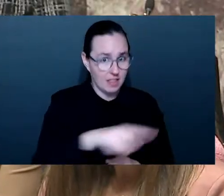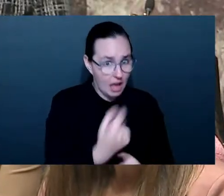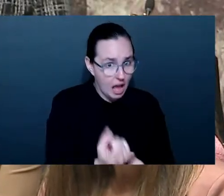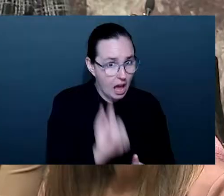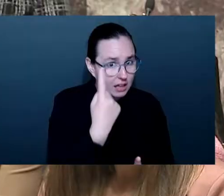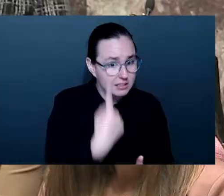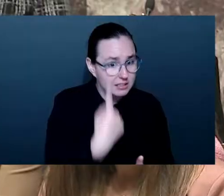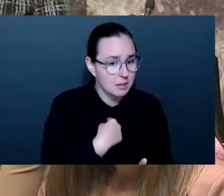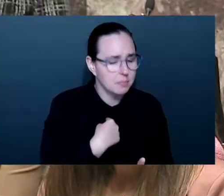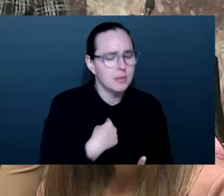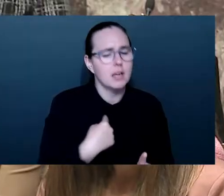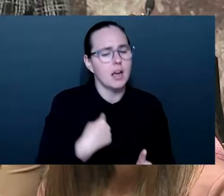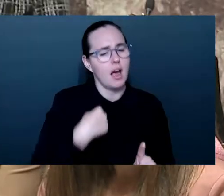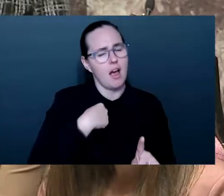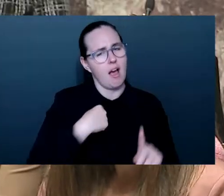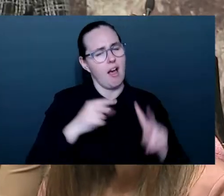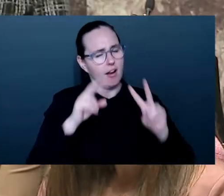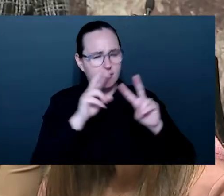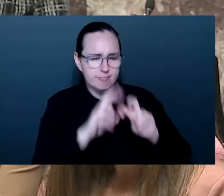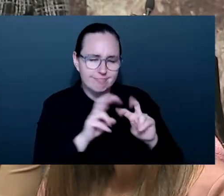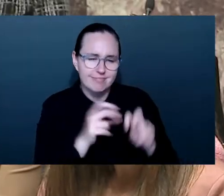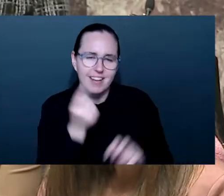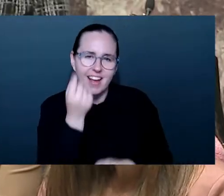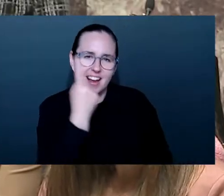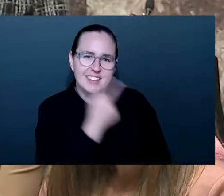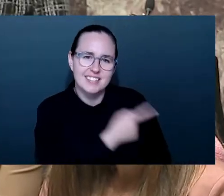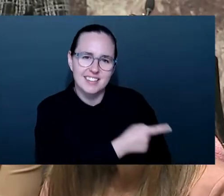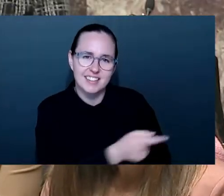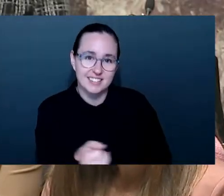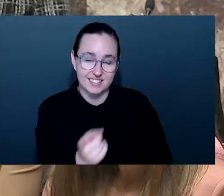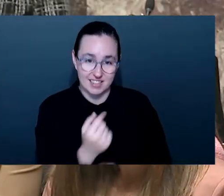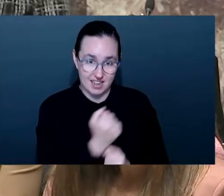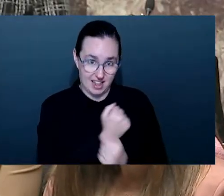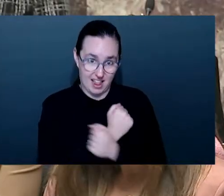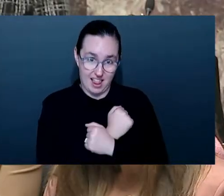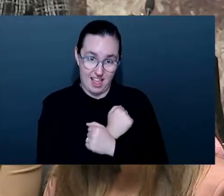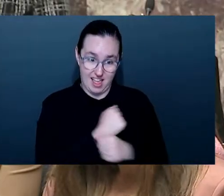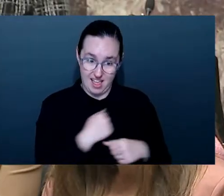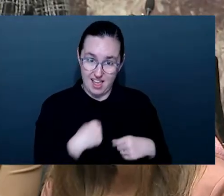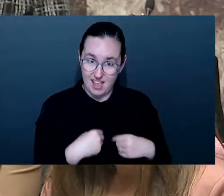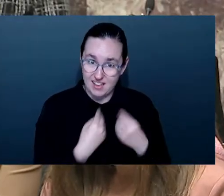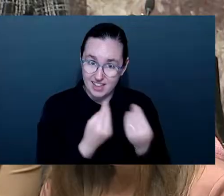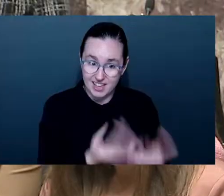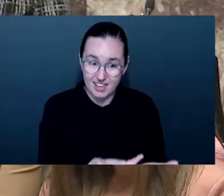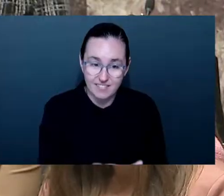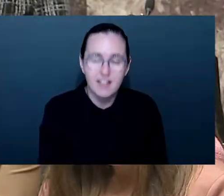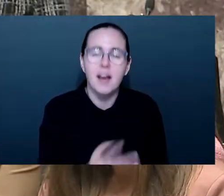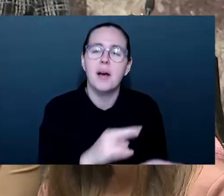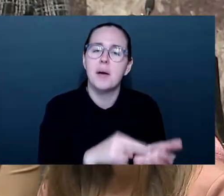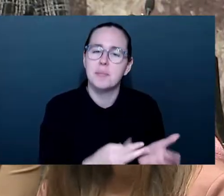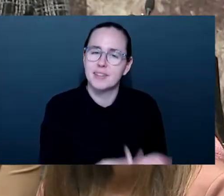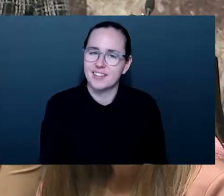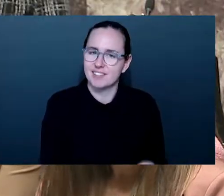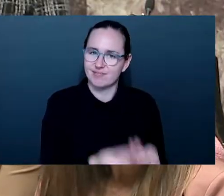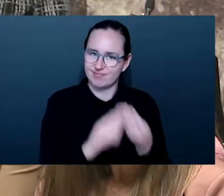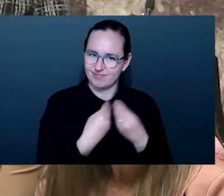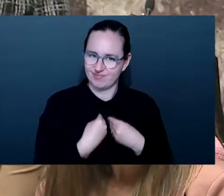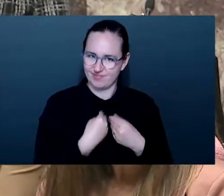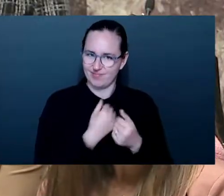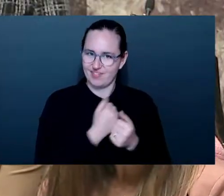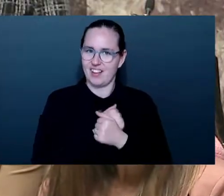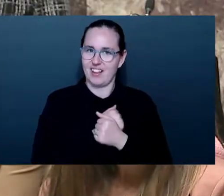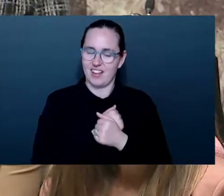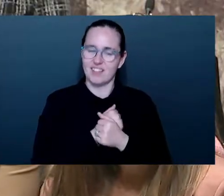is in giving that we receive, it is in pardoning that we are pardoned, and it is in dying that we are born to eternal life.